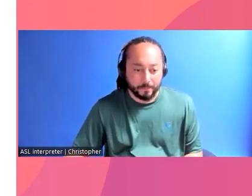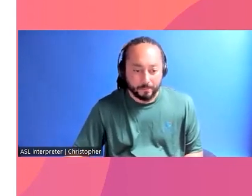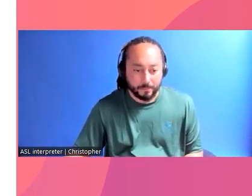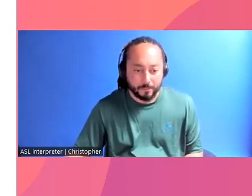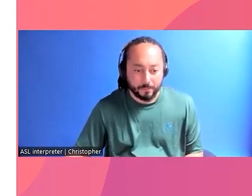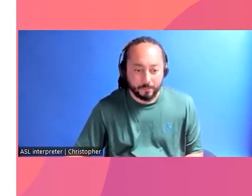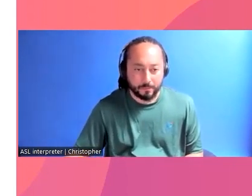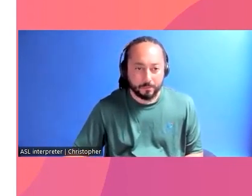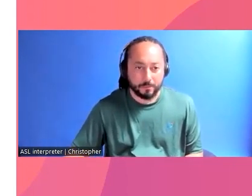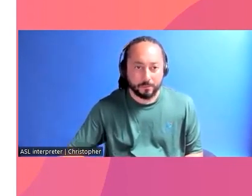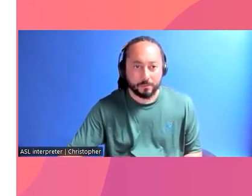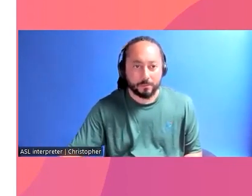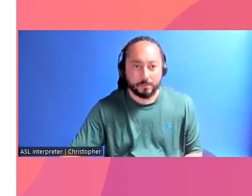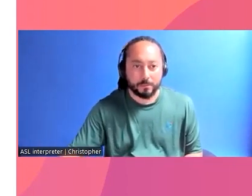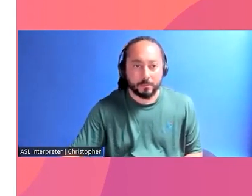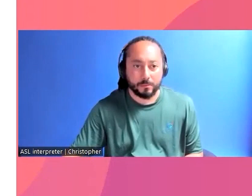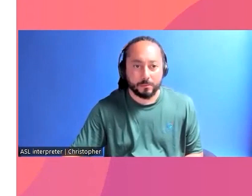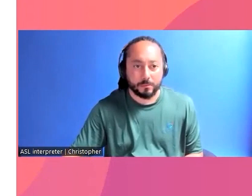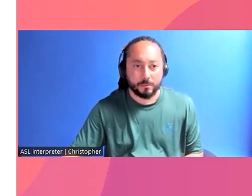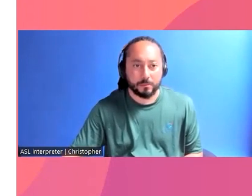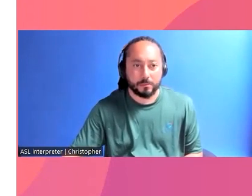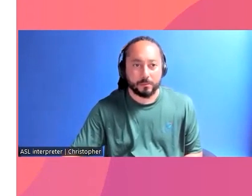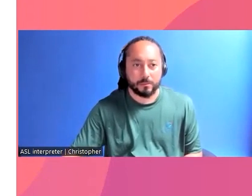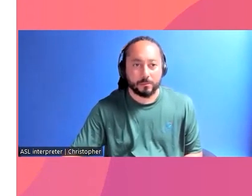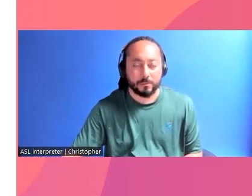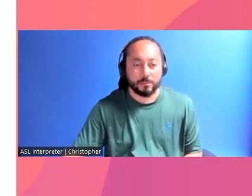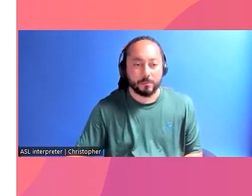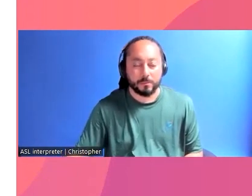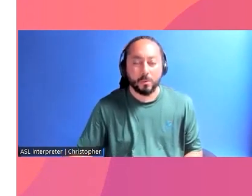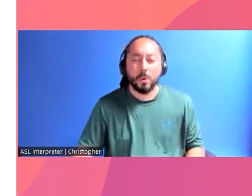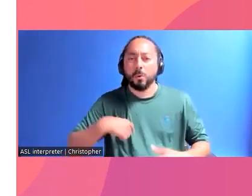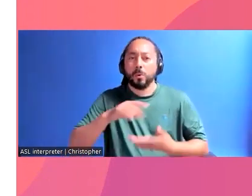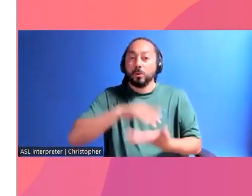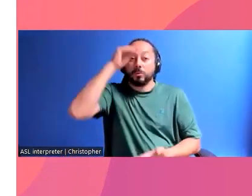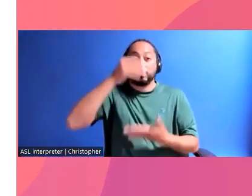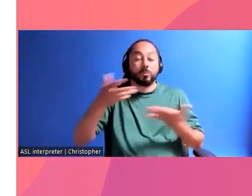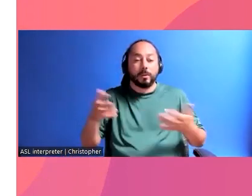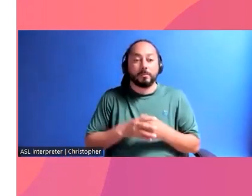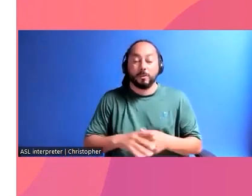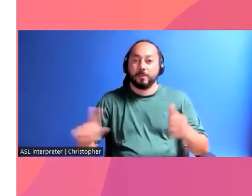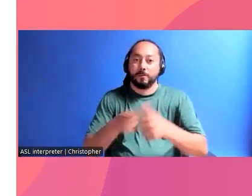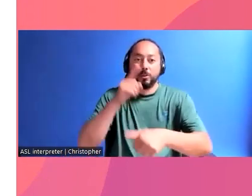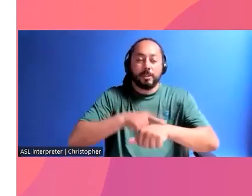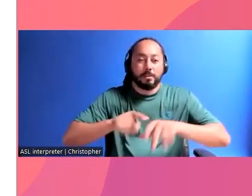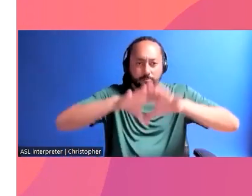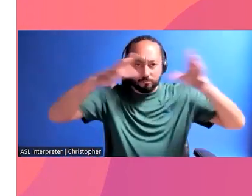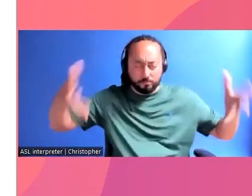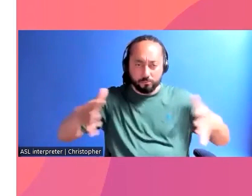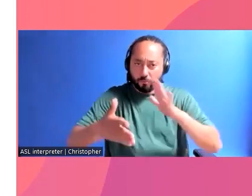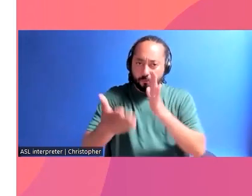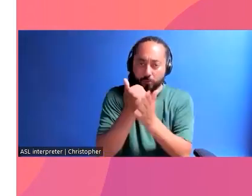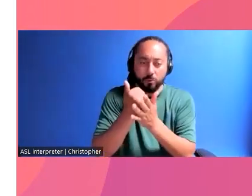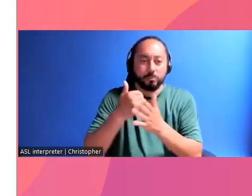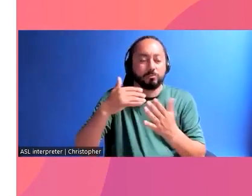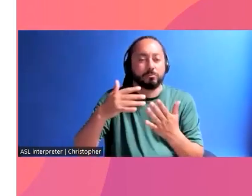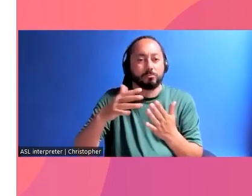What are some key takeaways? Well, for one, this is the first systematic scoping review of the literature to not only apply a critical